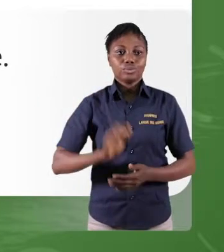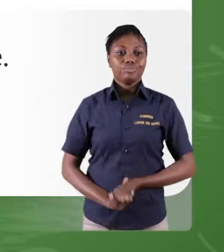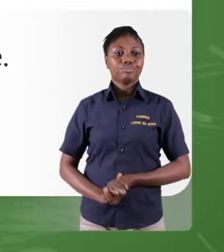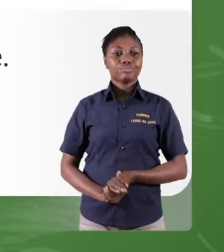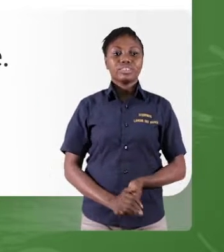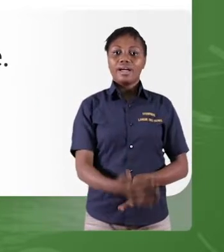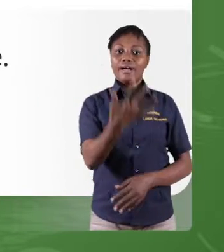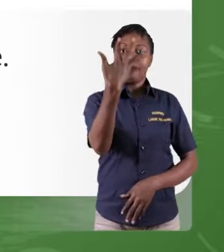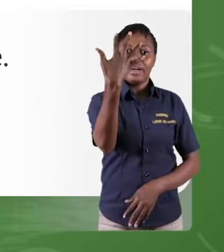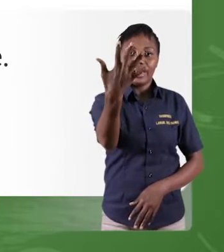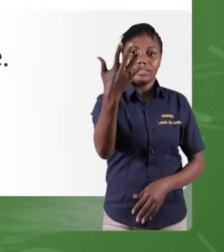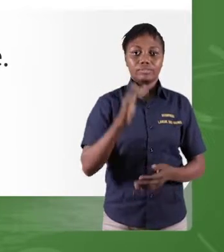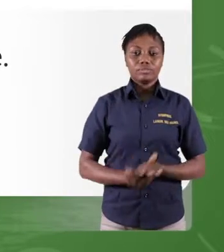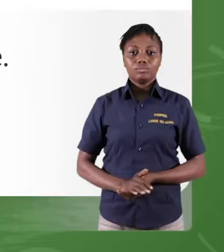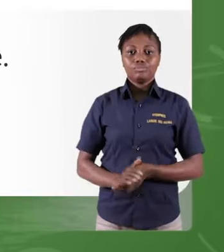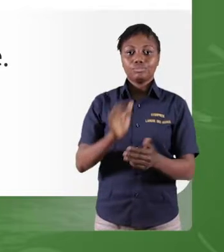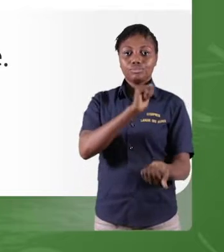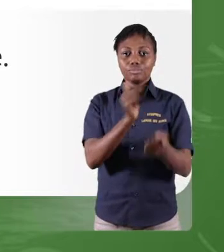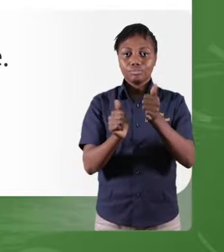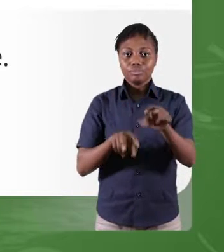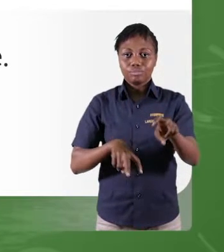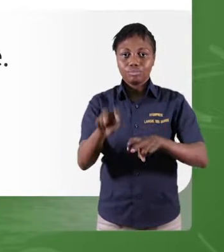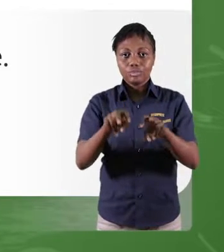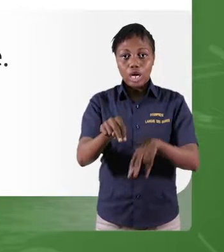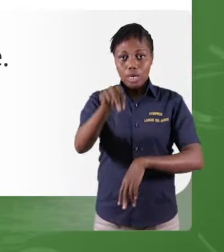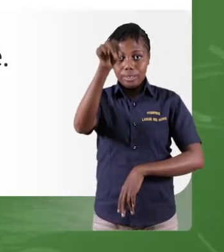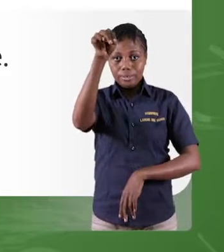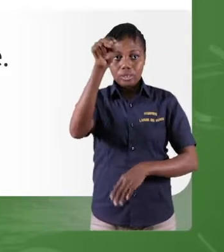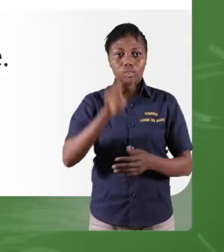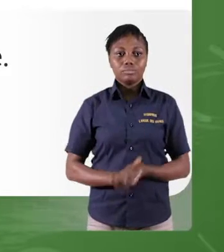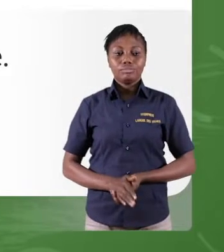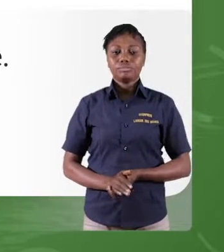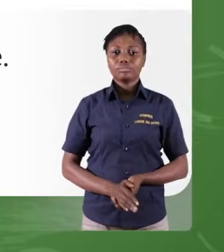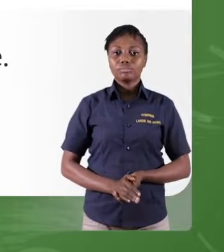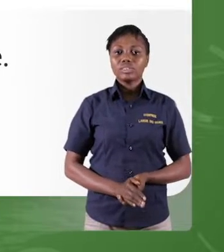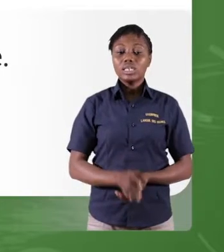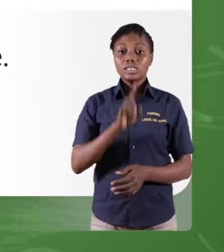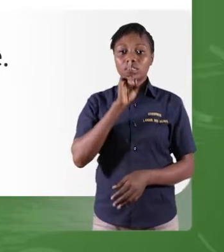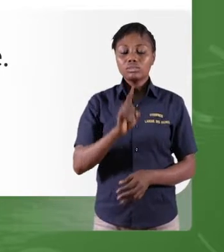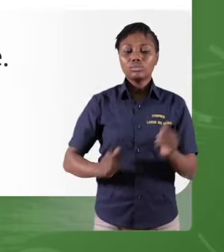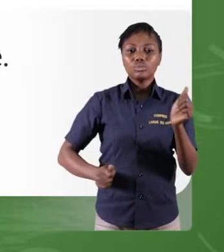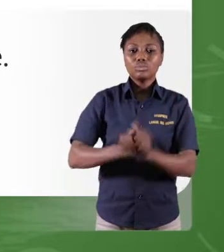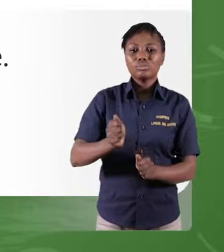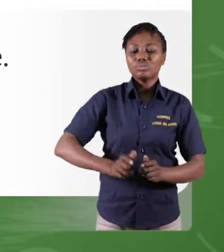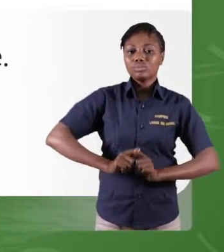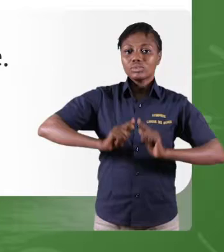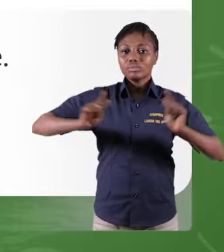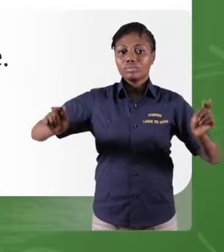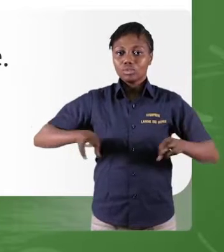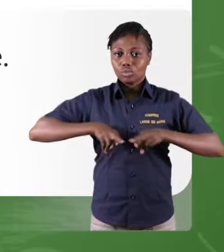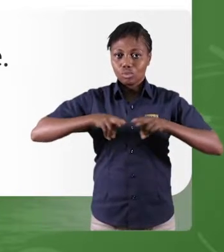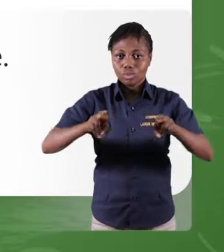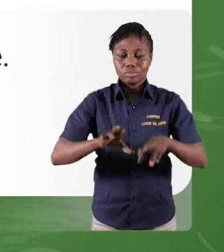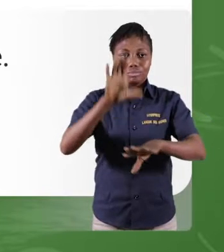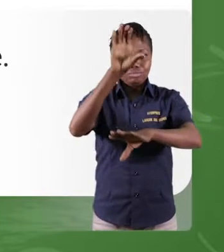5, autoroute du Nord. So autoroute du Nord is, the highway, so it's one of the biggest